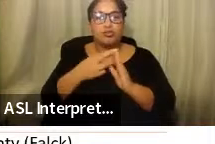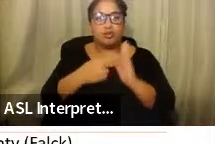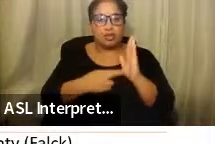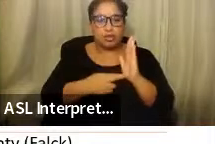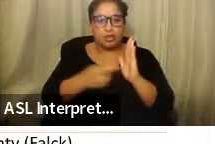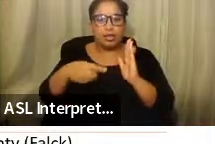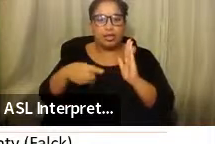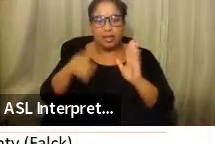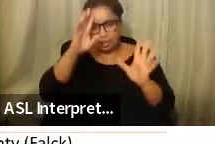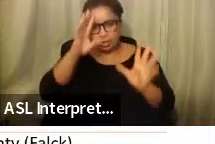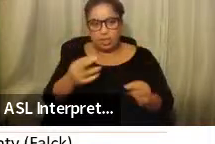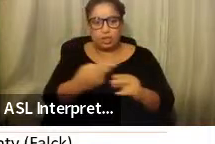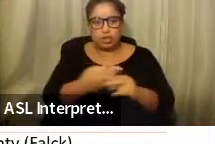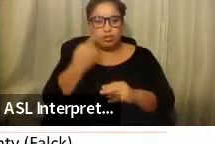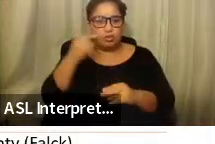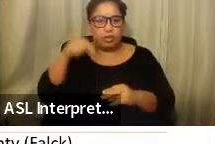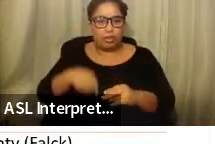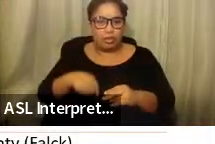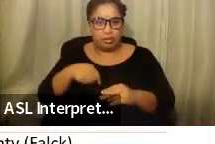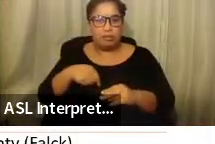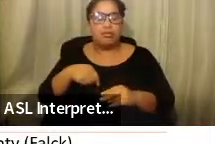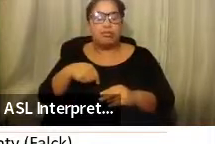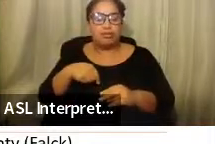opted to use for this event.